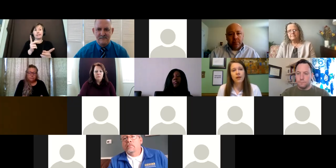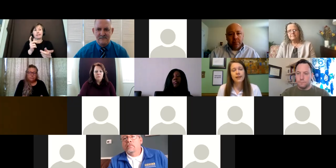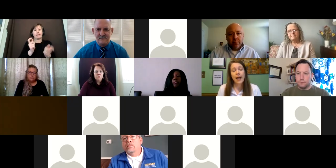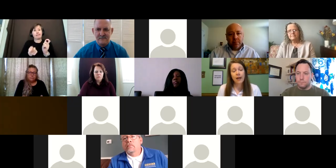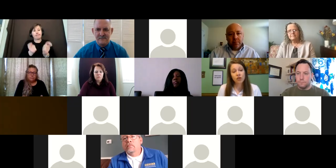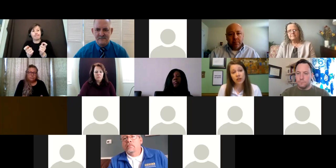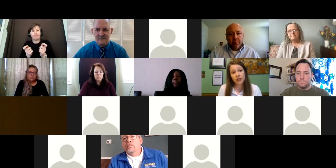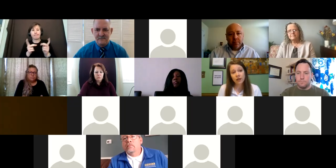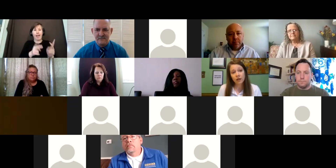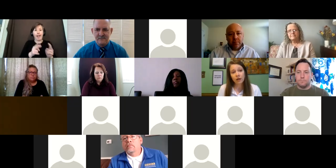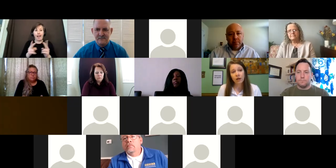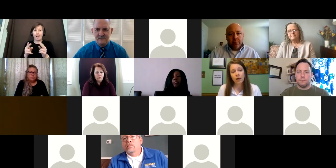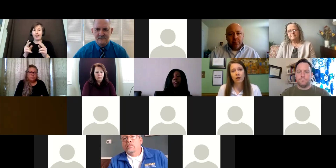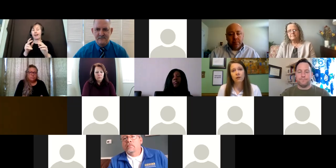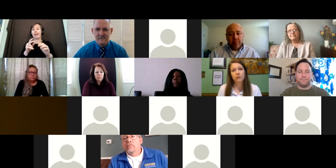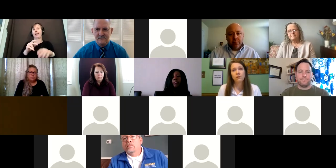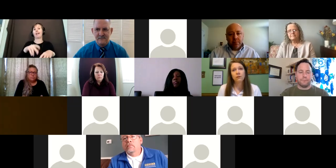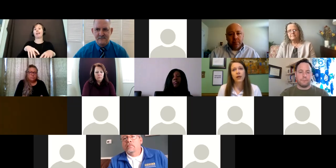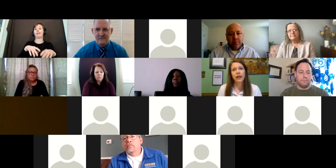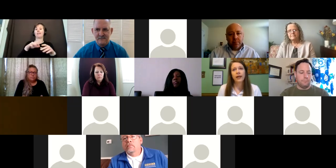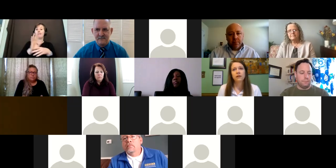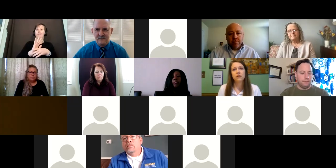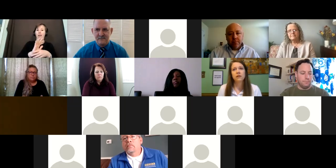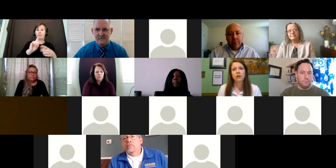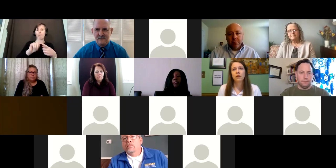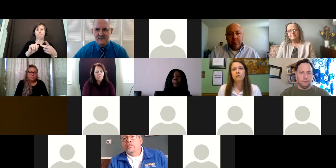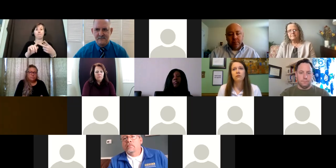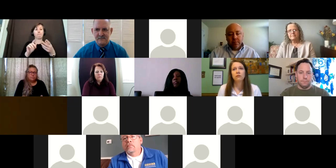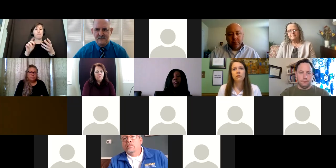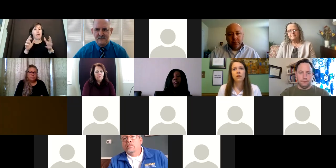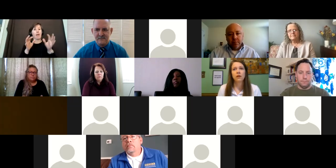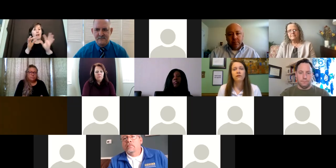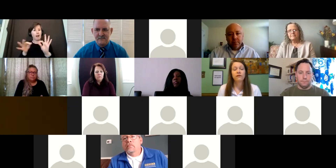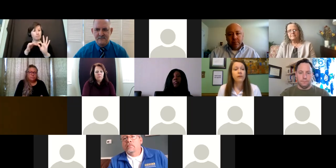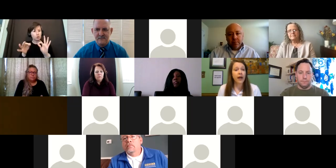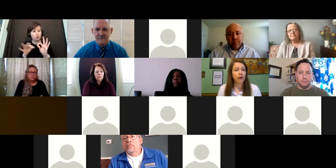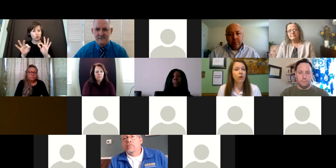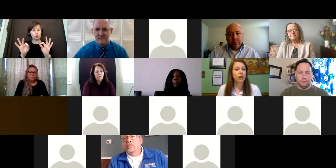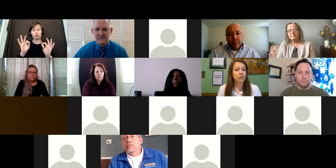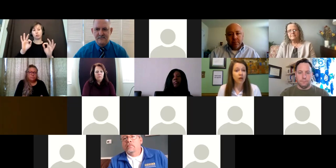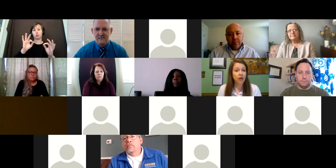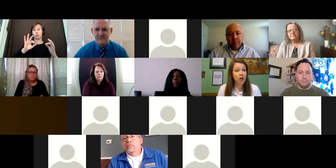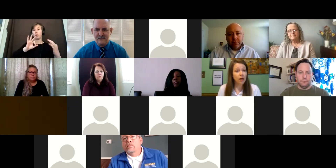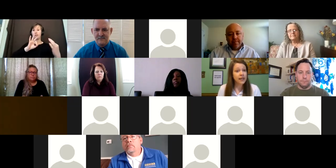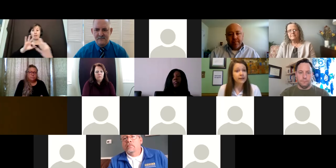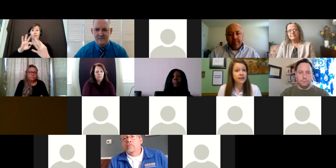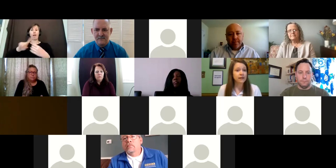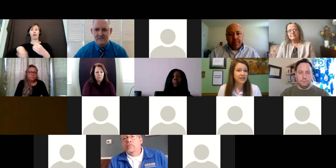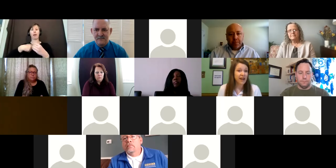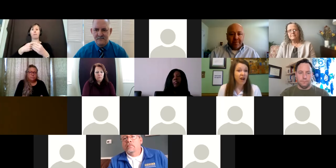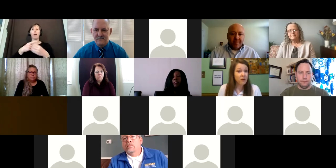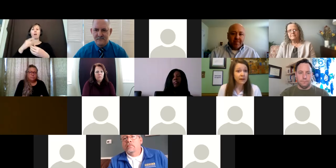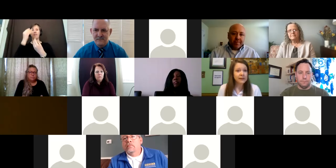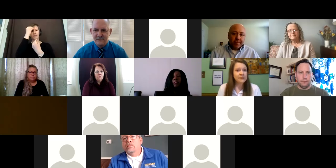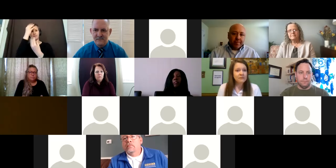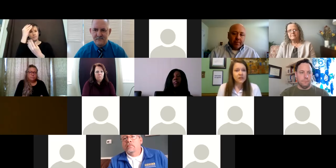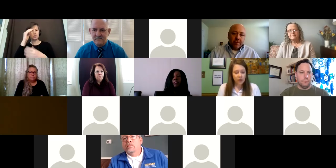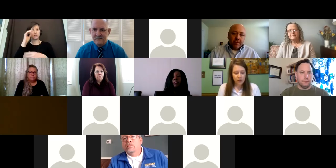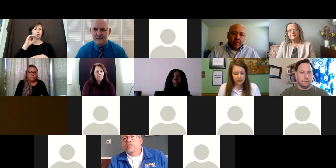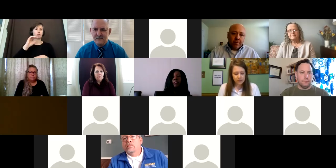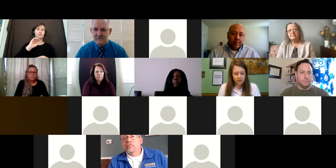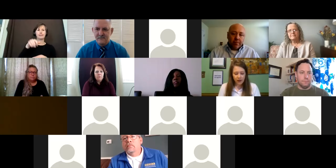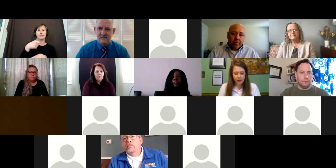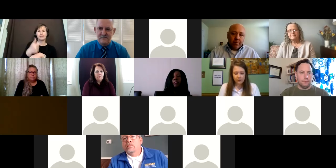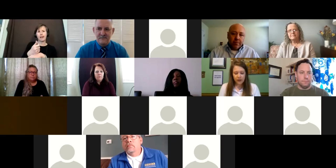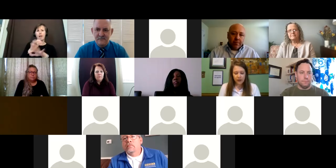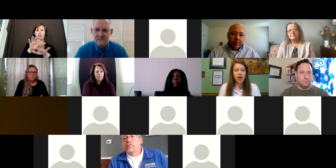film, captioning, and feedback on module content and setup. So